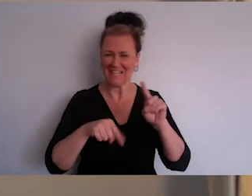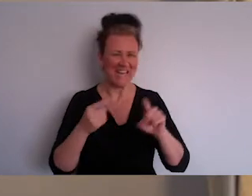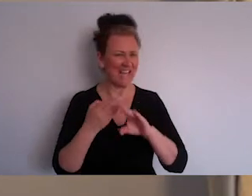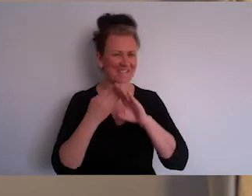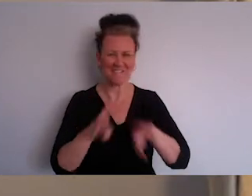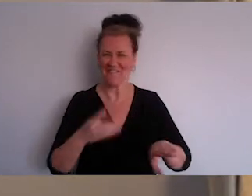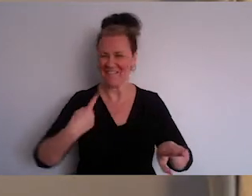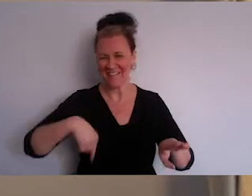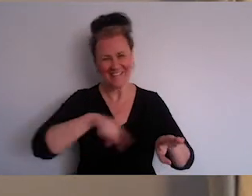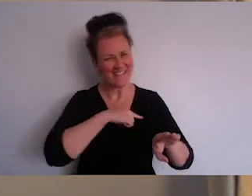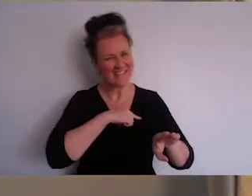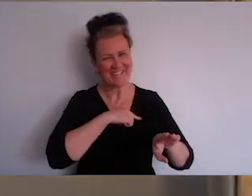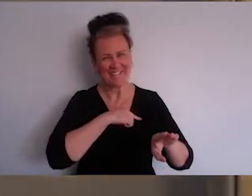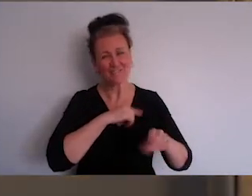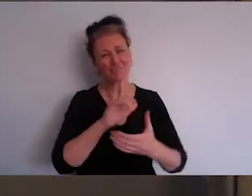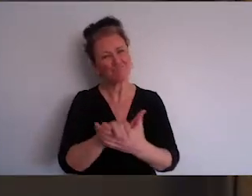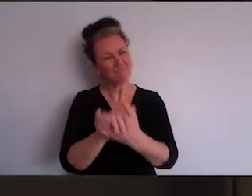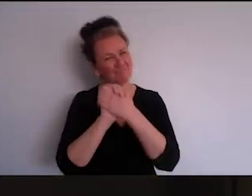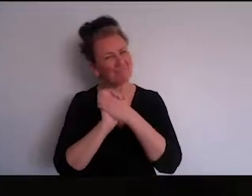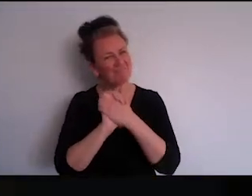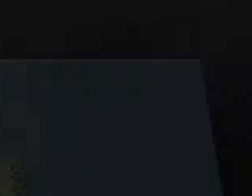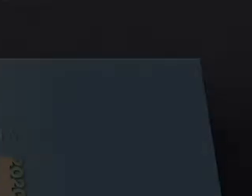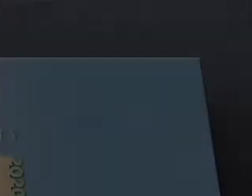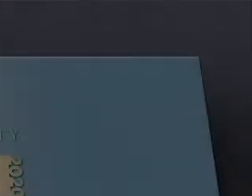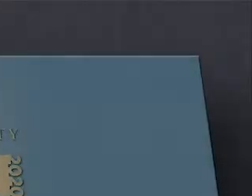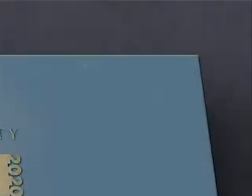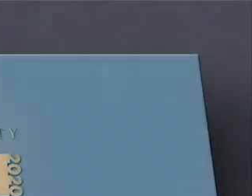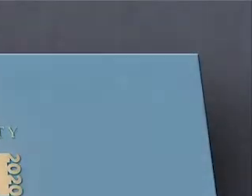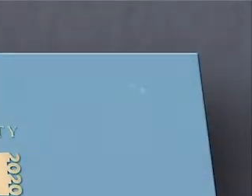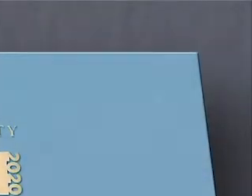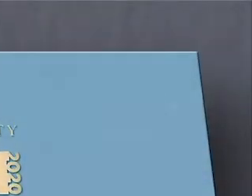face. Congratulations, graduates.